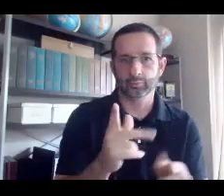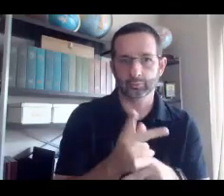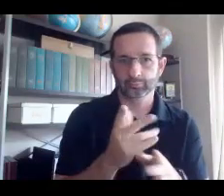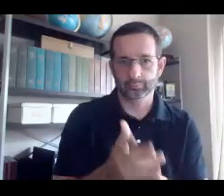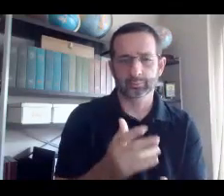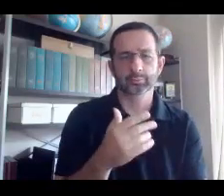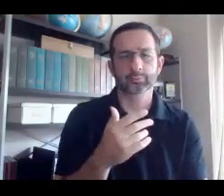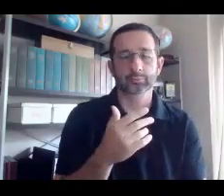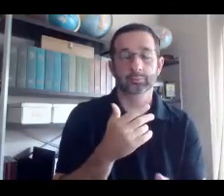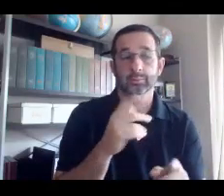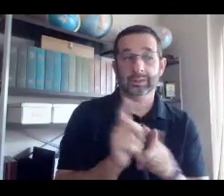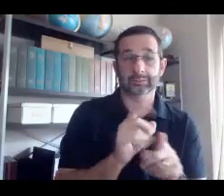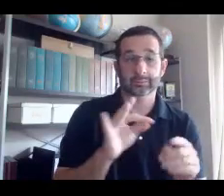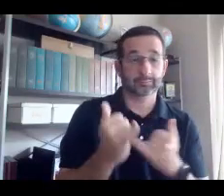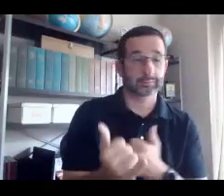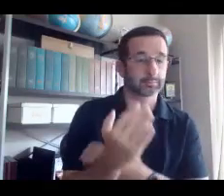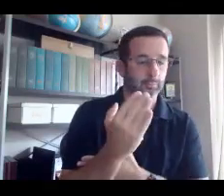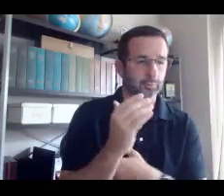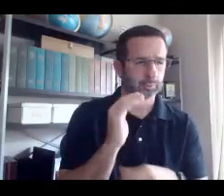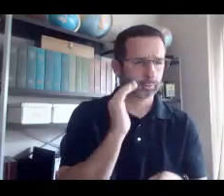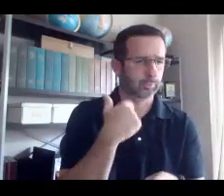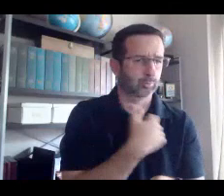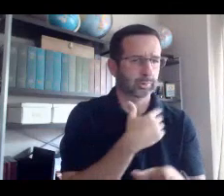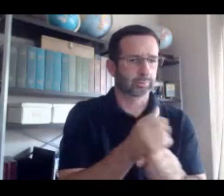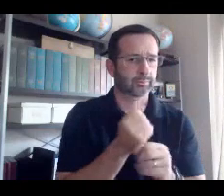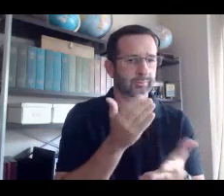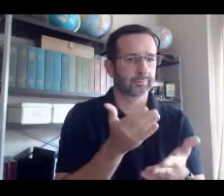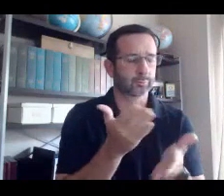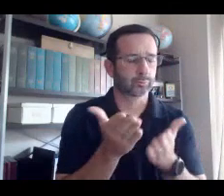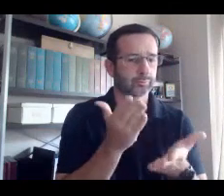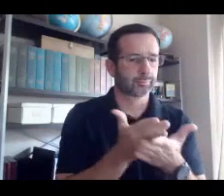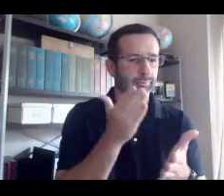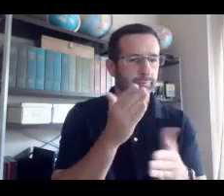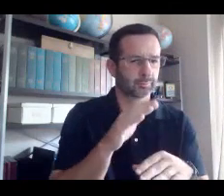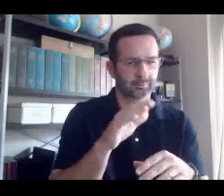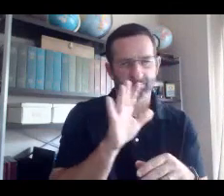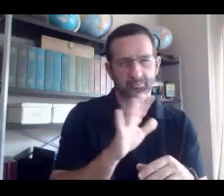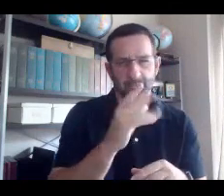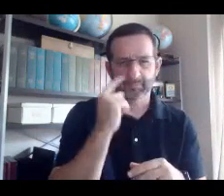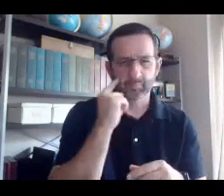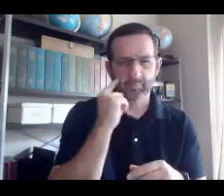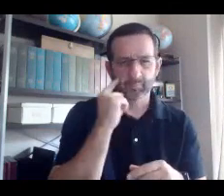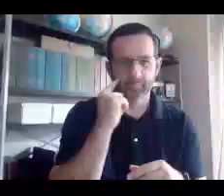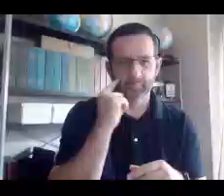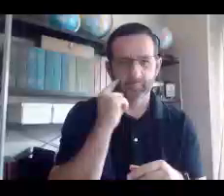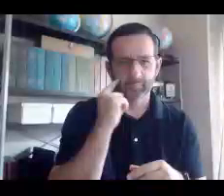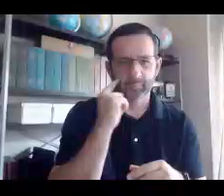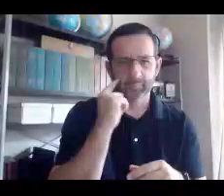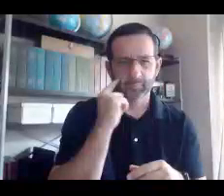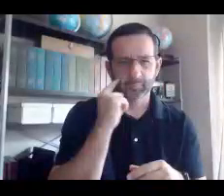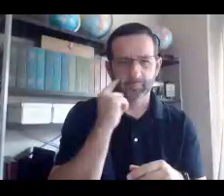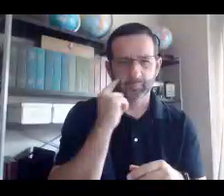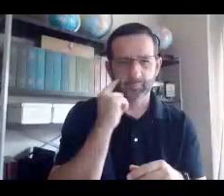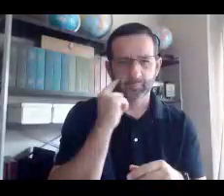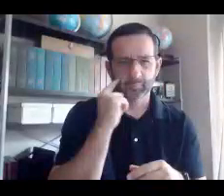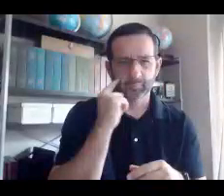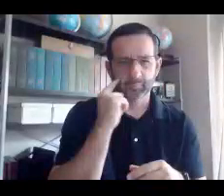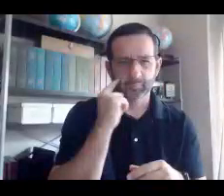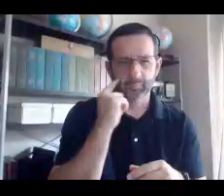September 25th, we then sent emails to all supervisors. As of this morning, we have received service verifications for